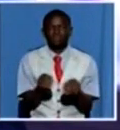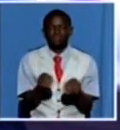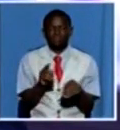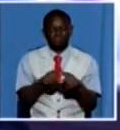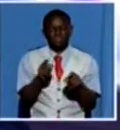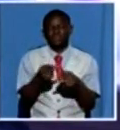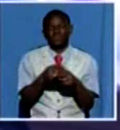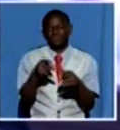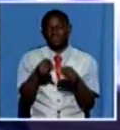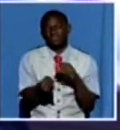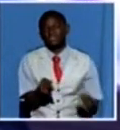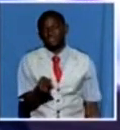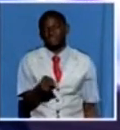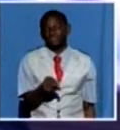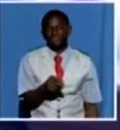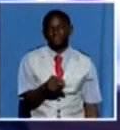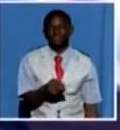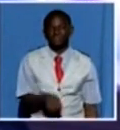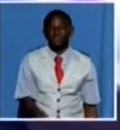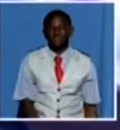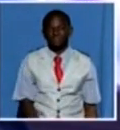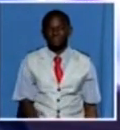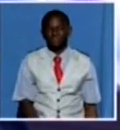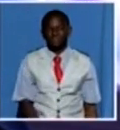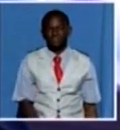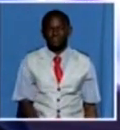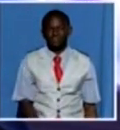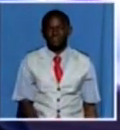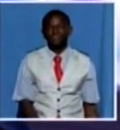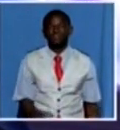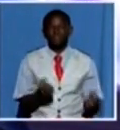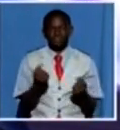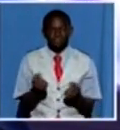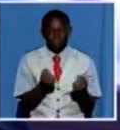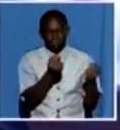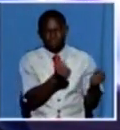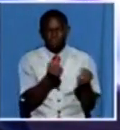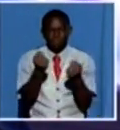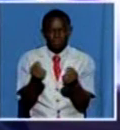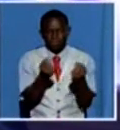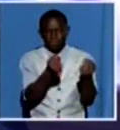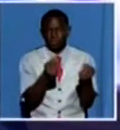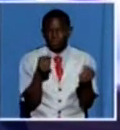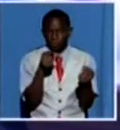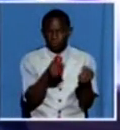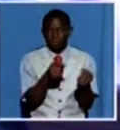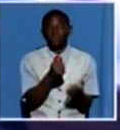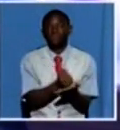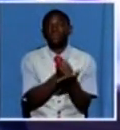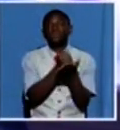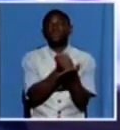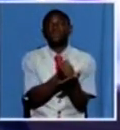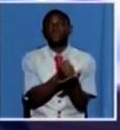of traveling, we must understand that the cost of movement pushes the cost of goods and services